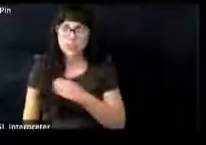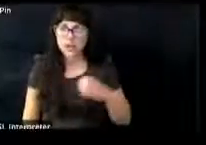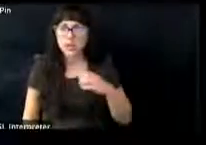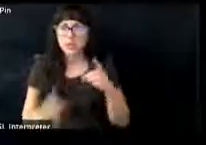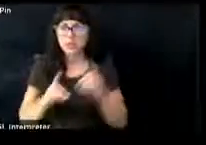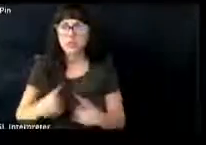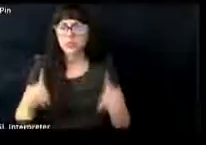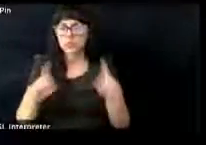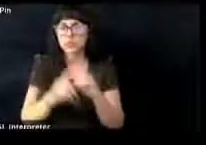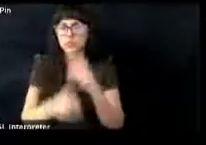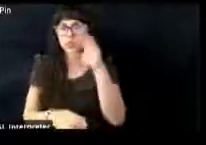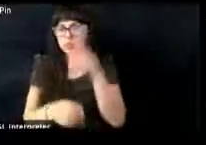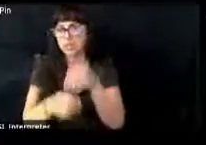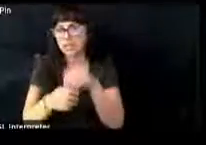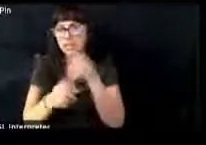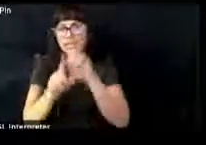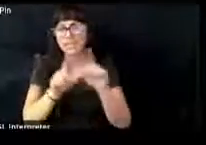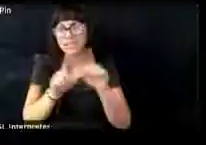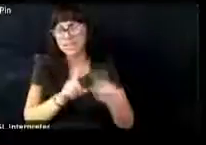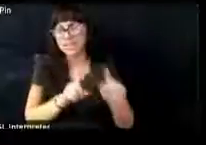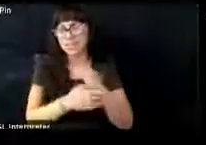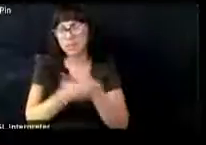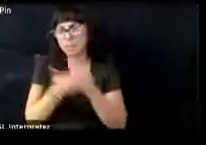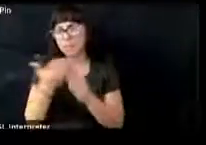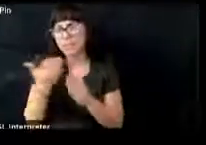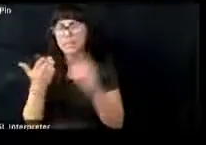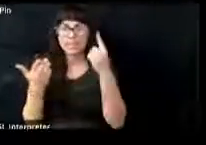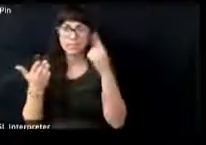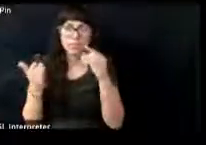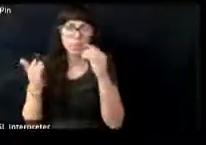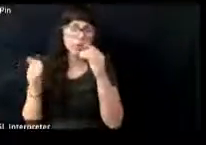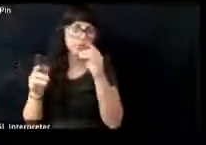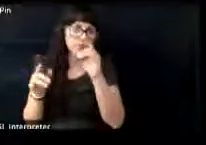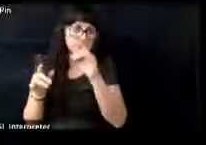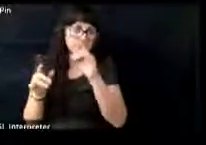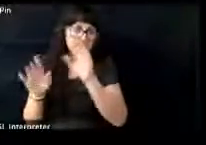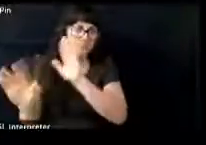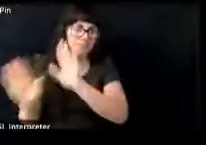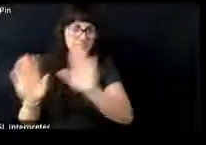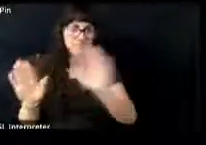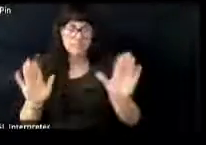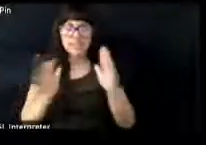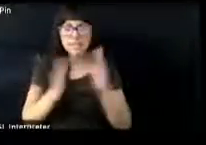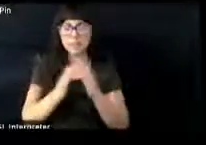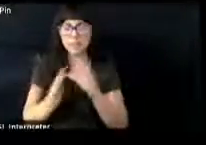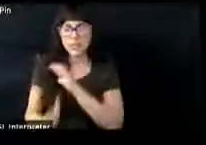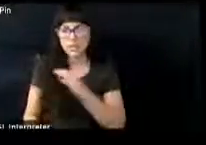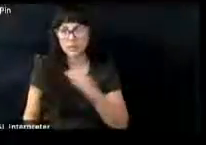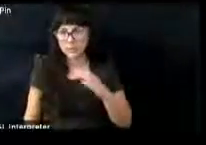in different pieces for individual neighborhood councils. Thank you very much.